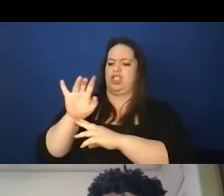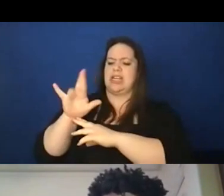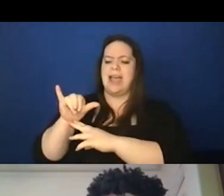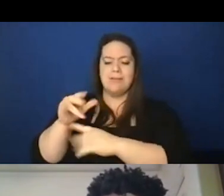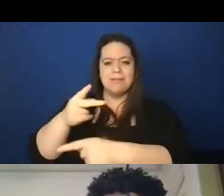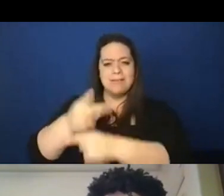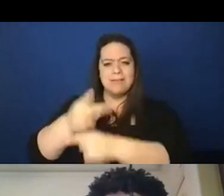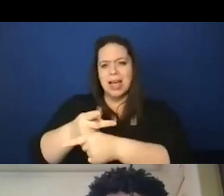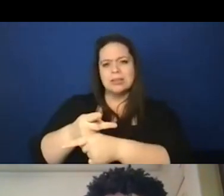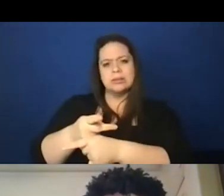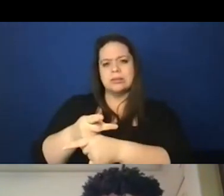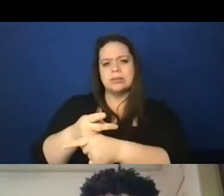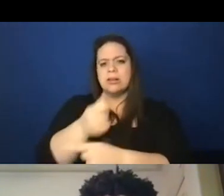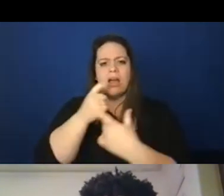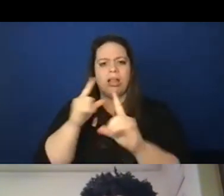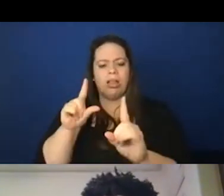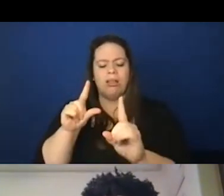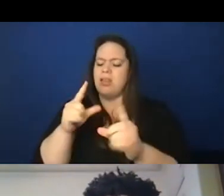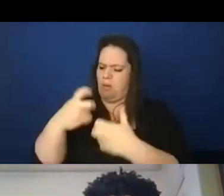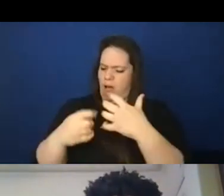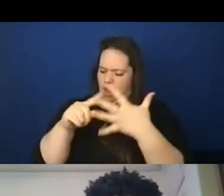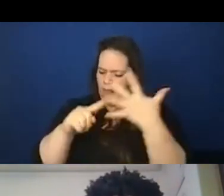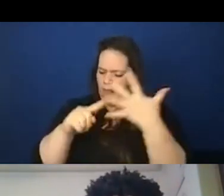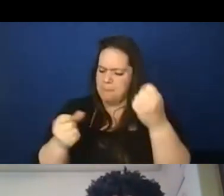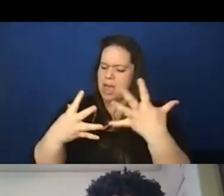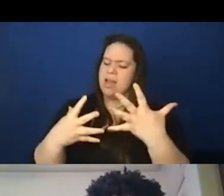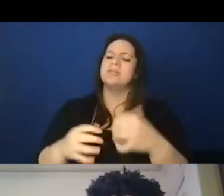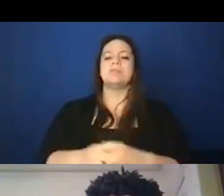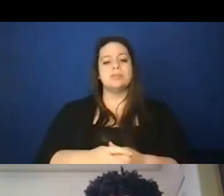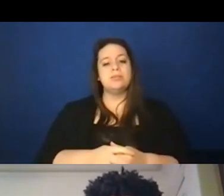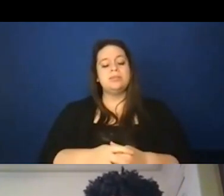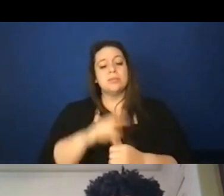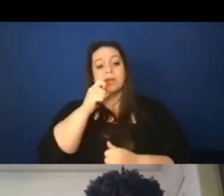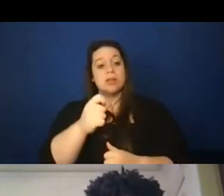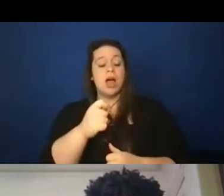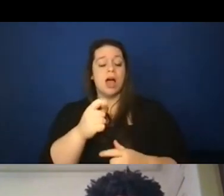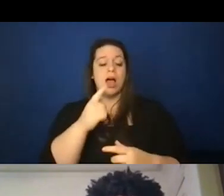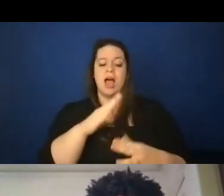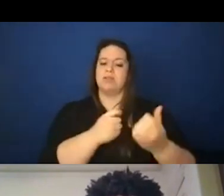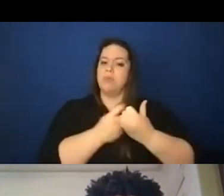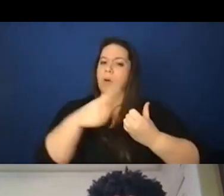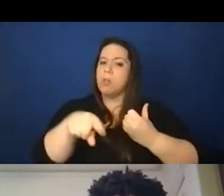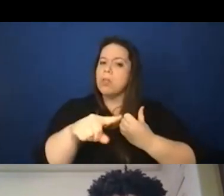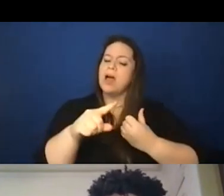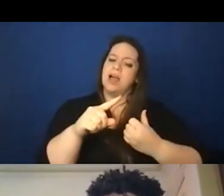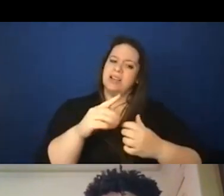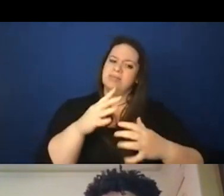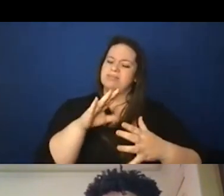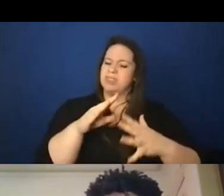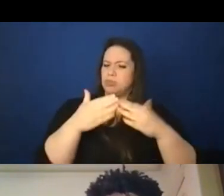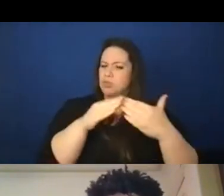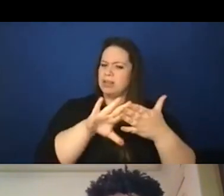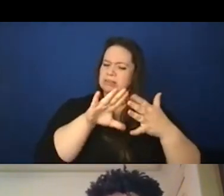is unsustainable when the outcomes prevent economically distressed communities and communities of color from receiving coordinated